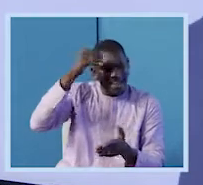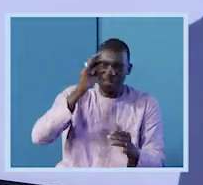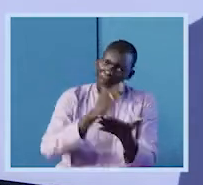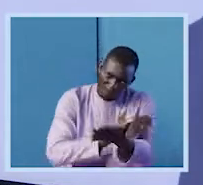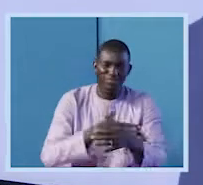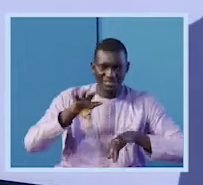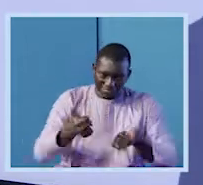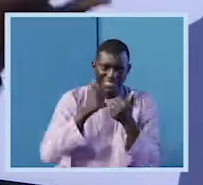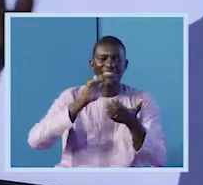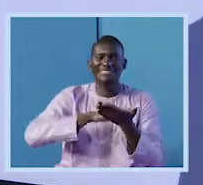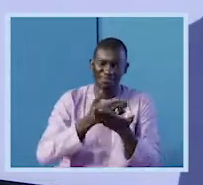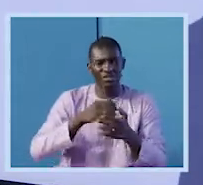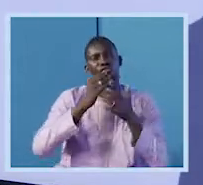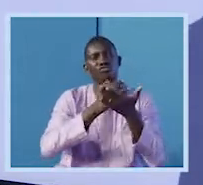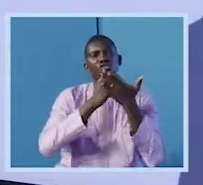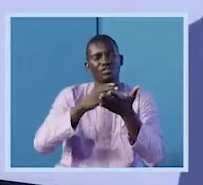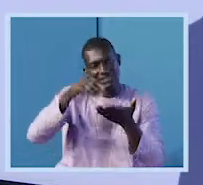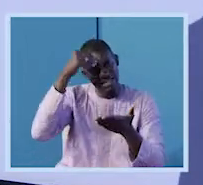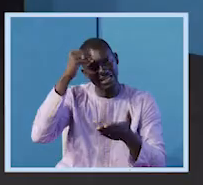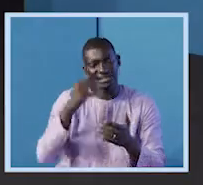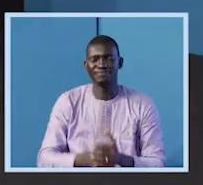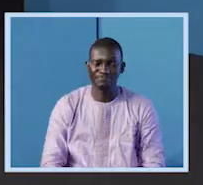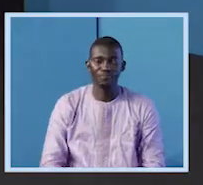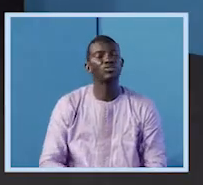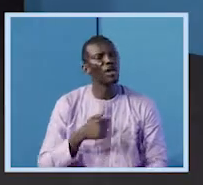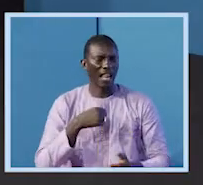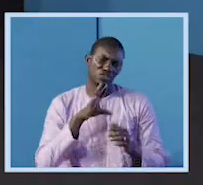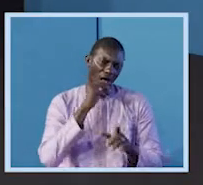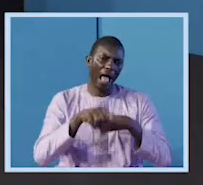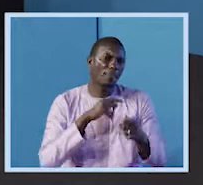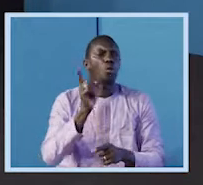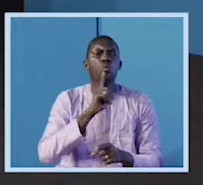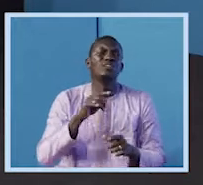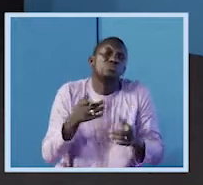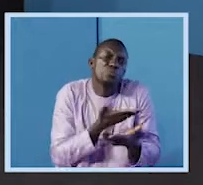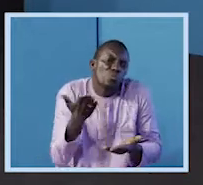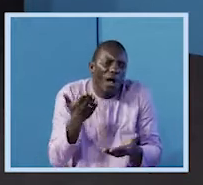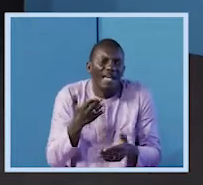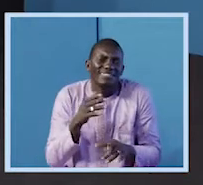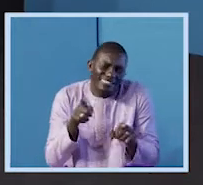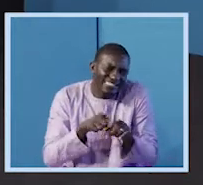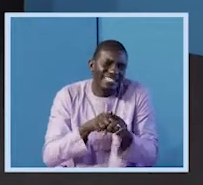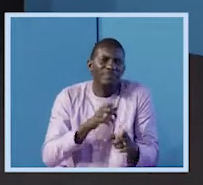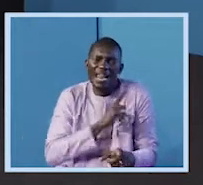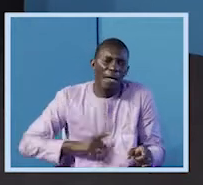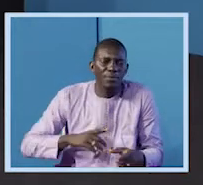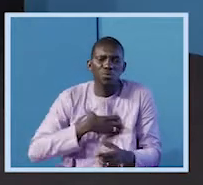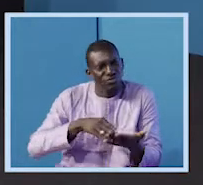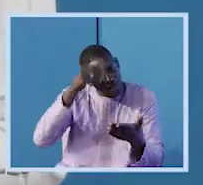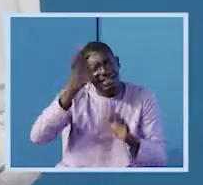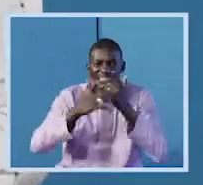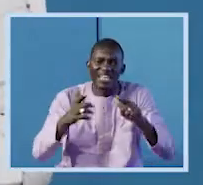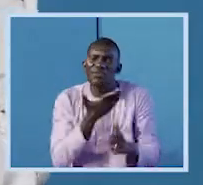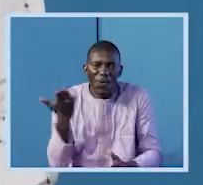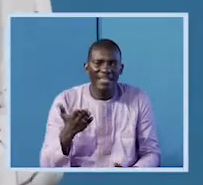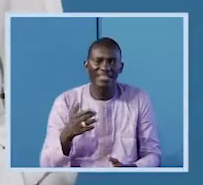the amazing. interpreting training in proper. Okay, so now let's talk about what it takes to actually learn sign language, because I